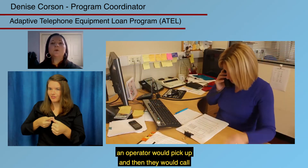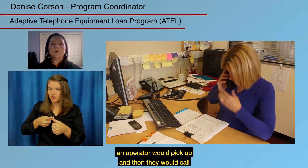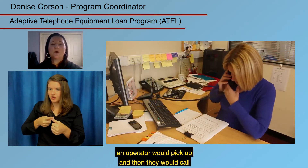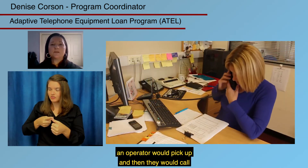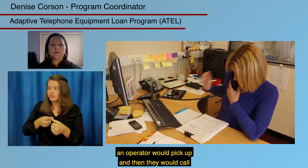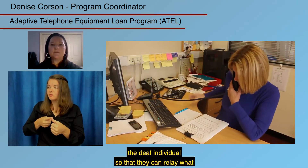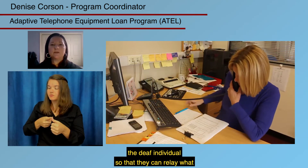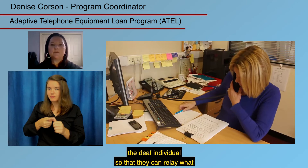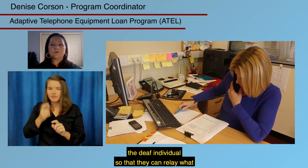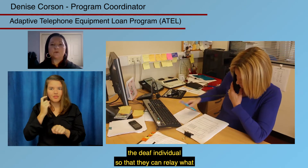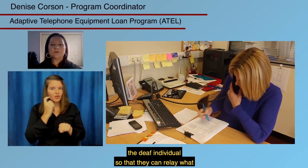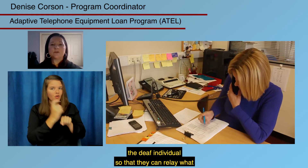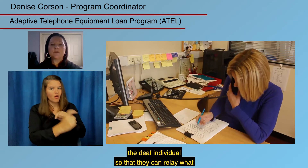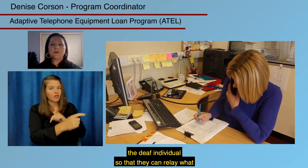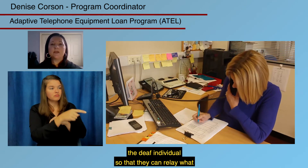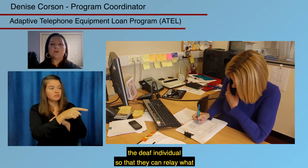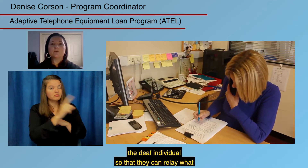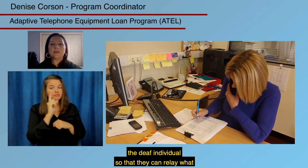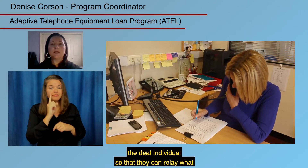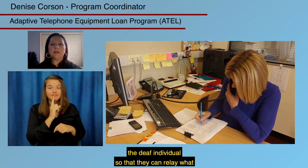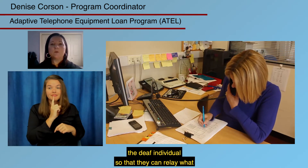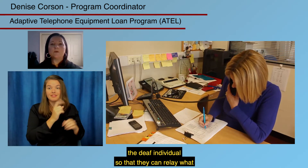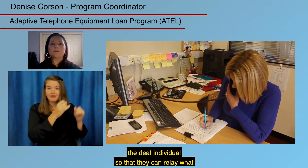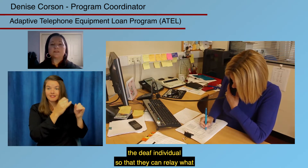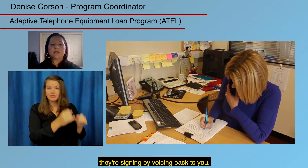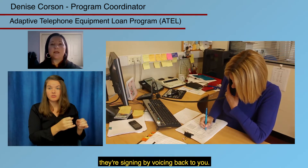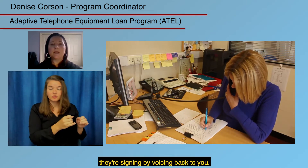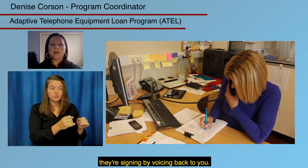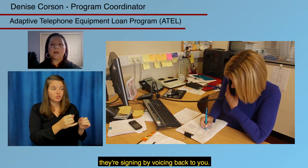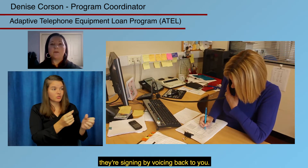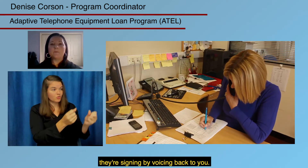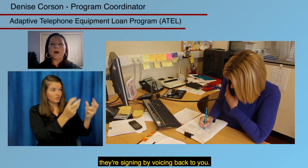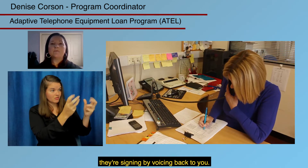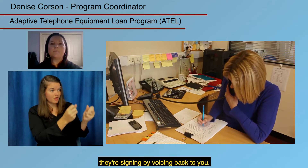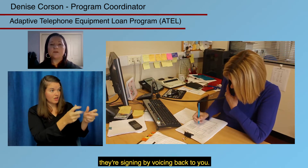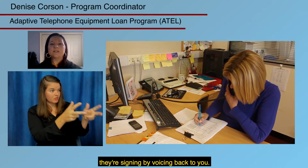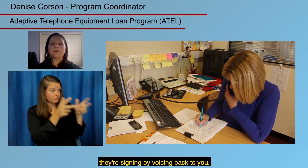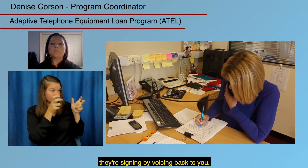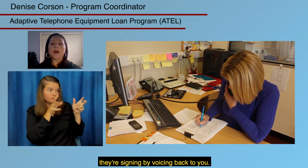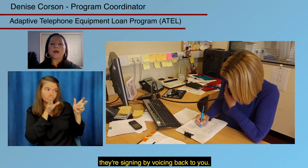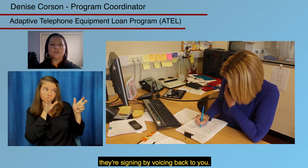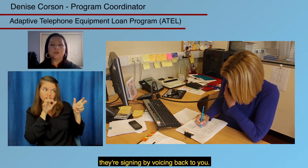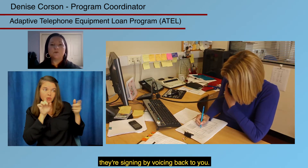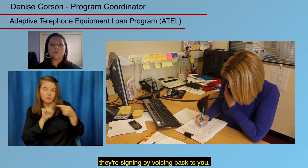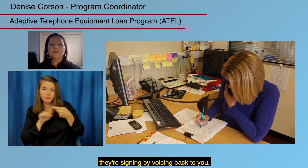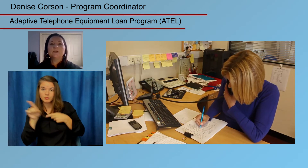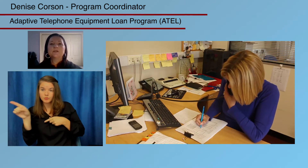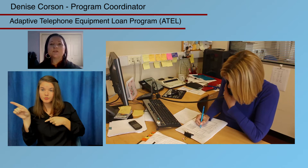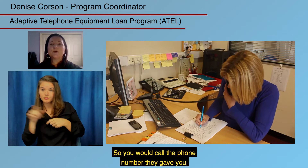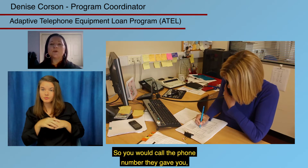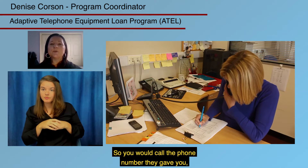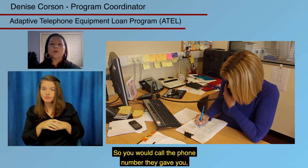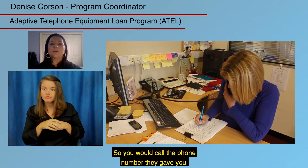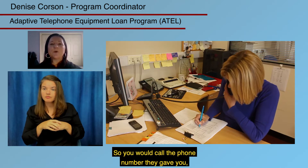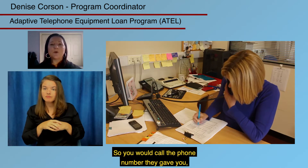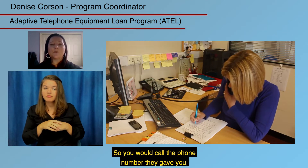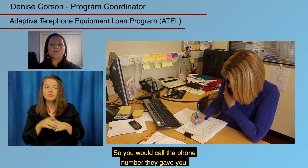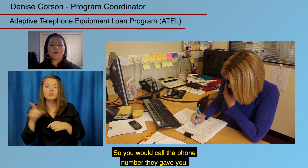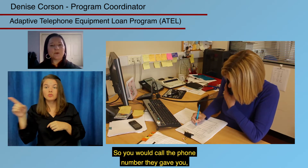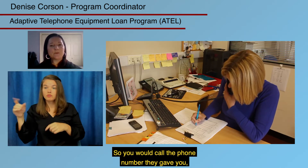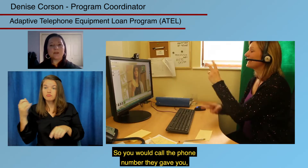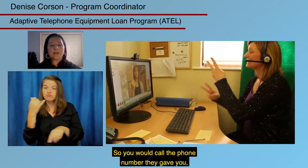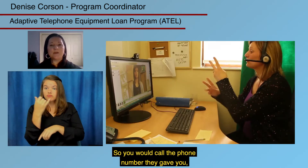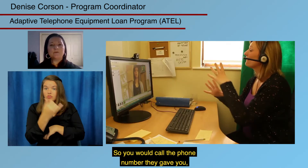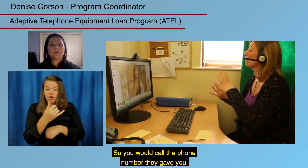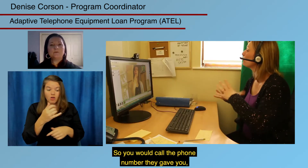and then they would call the deaf individual so that they can relay what they're signing by voicing back to you. So you would call